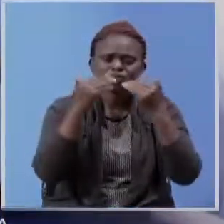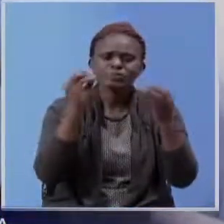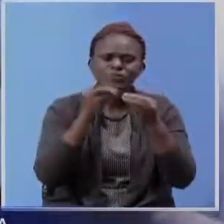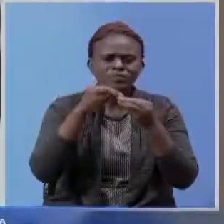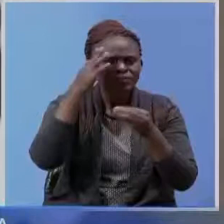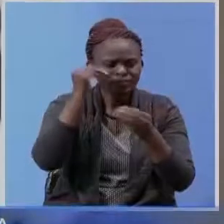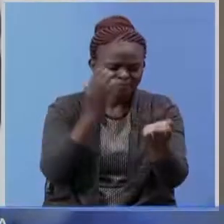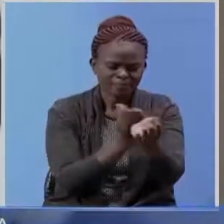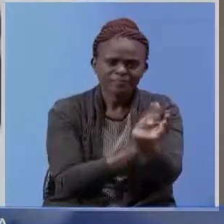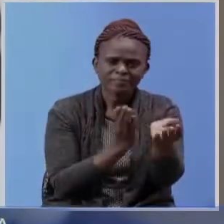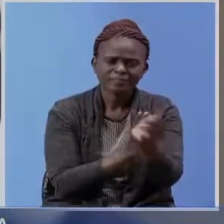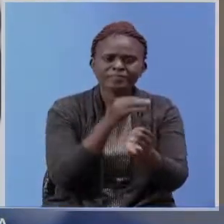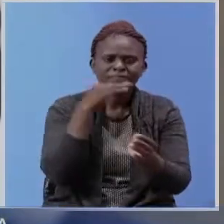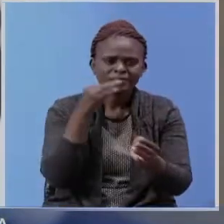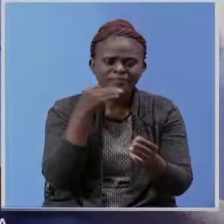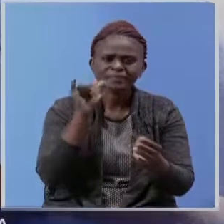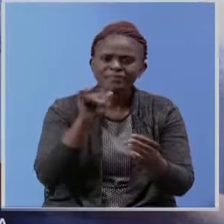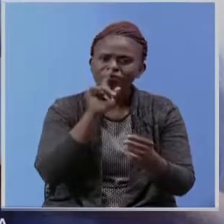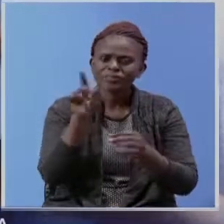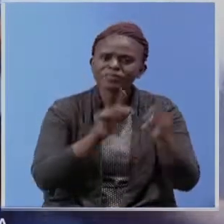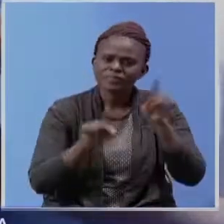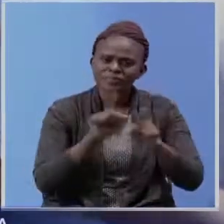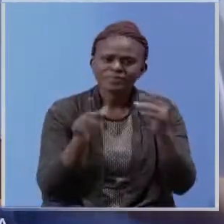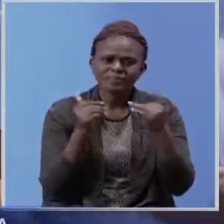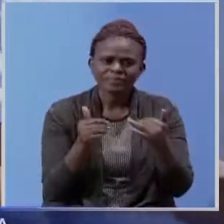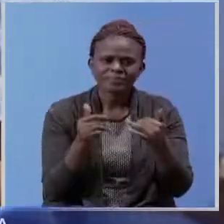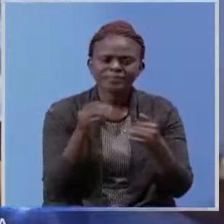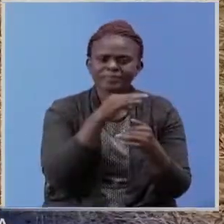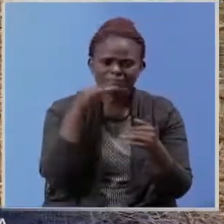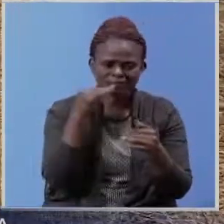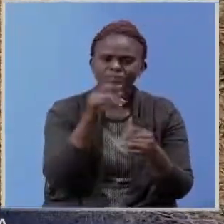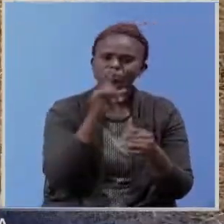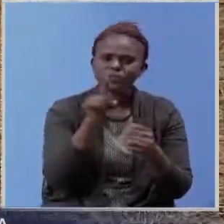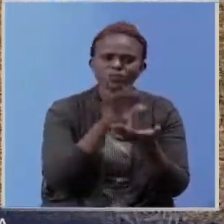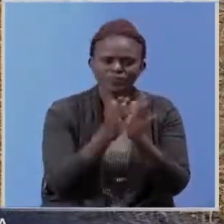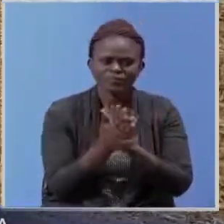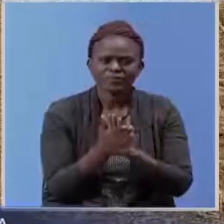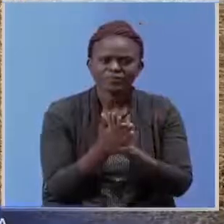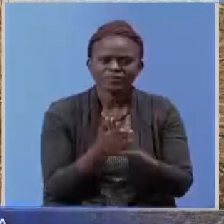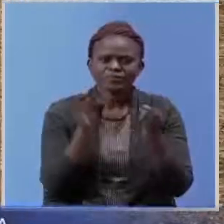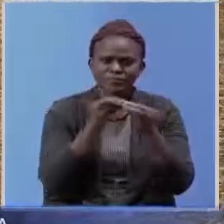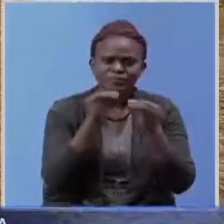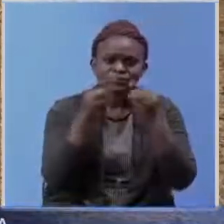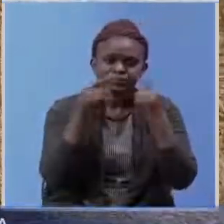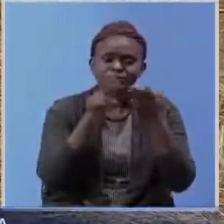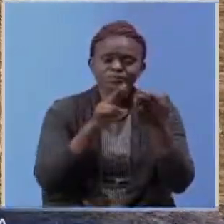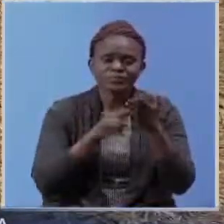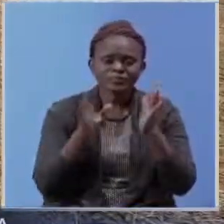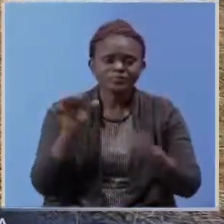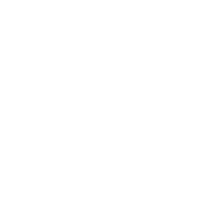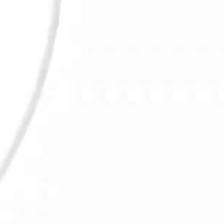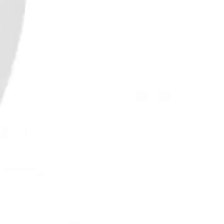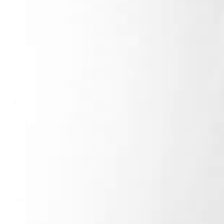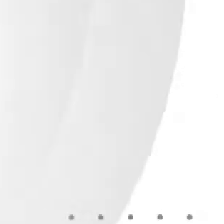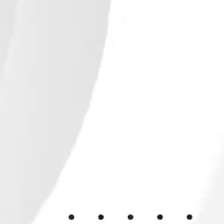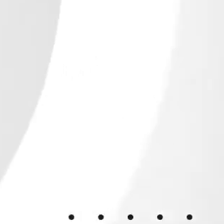cassava farm that some people questioned has become a reality. Godfrey Chikumbi for ZANIS News in Kawambwa.